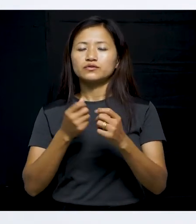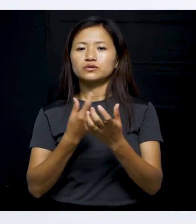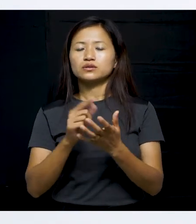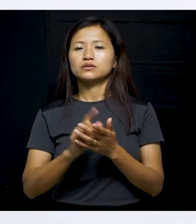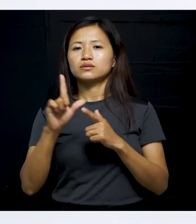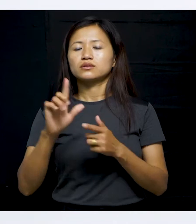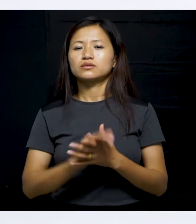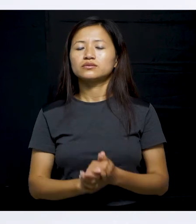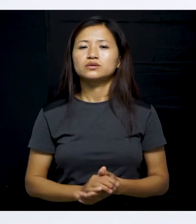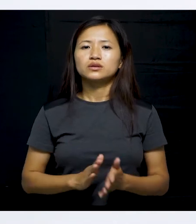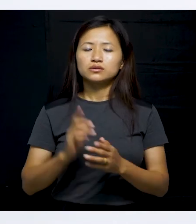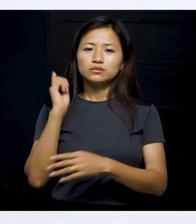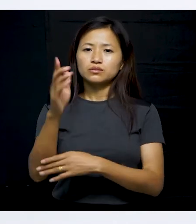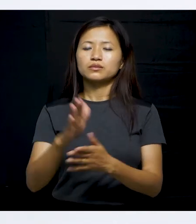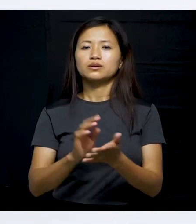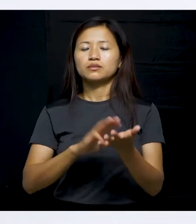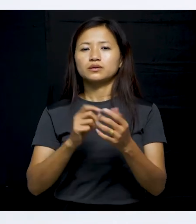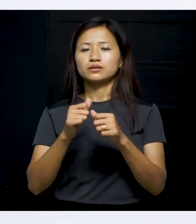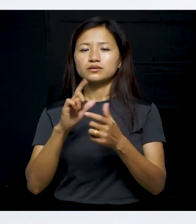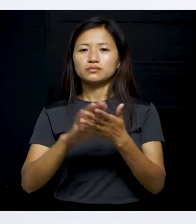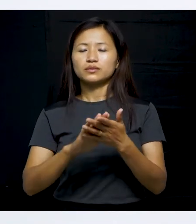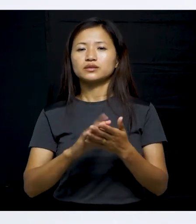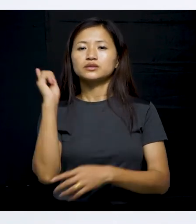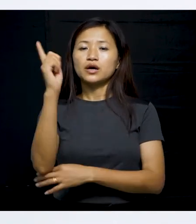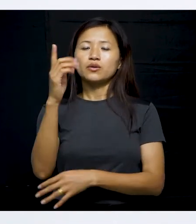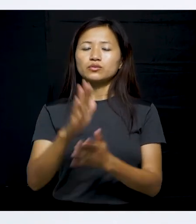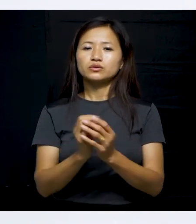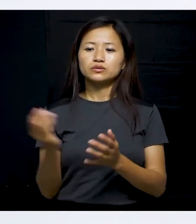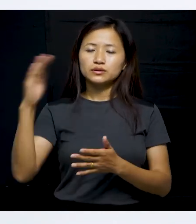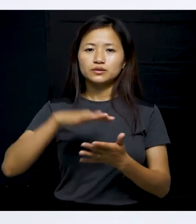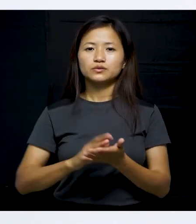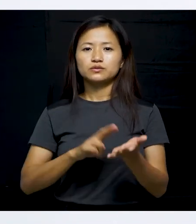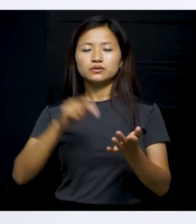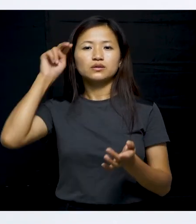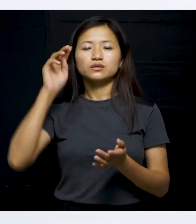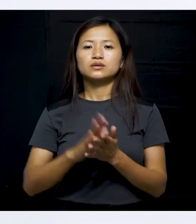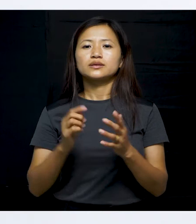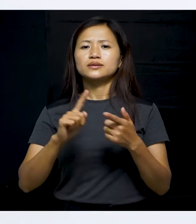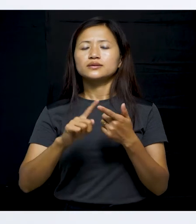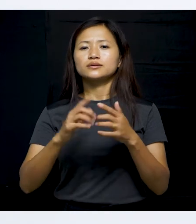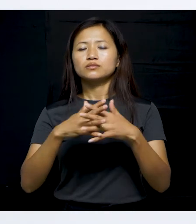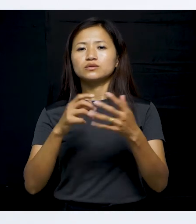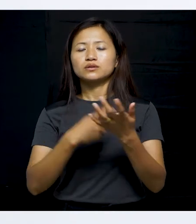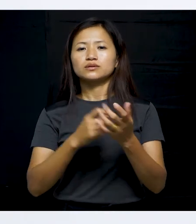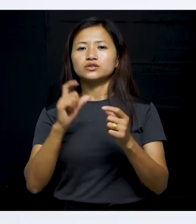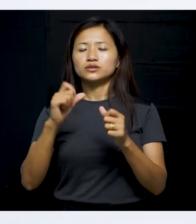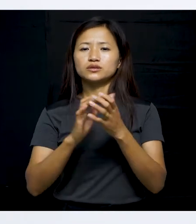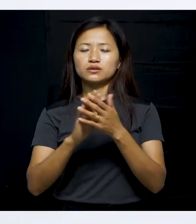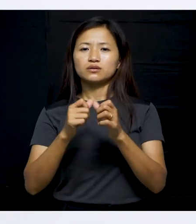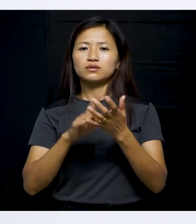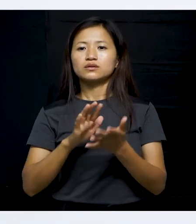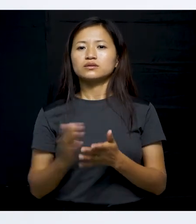when Reverend Miles Bronson came to Nagaland, and when E.W. Clark came to Nagaland, everything changed, right?